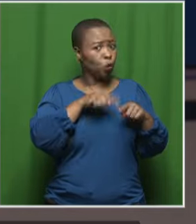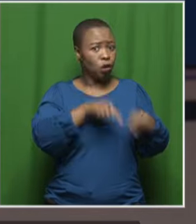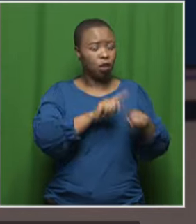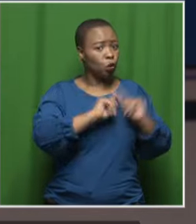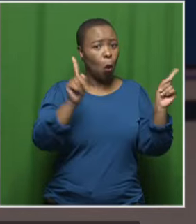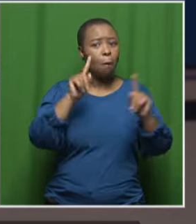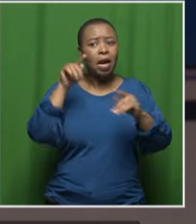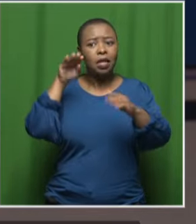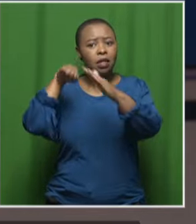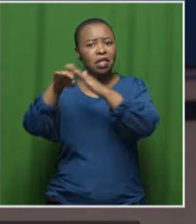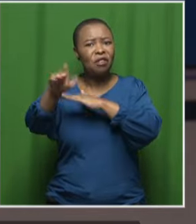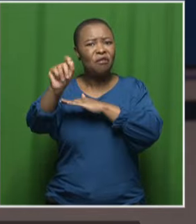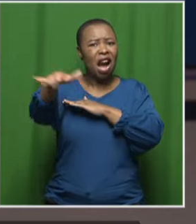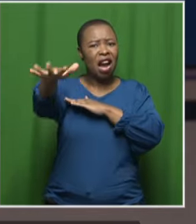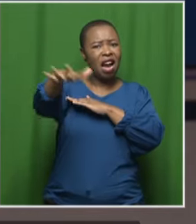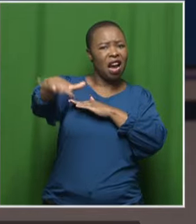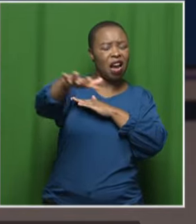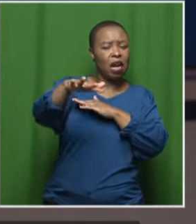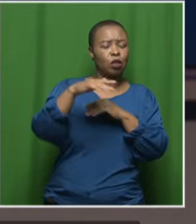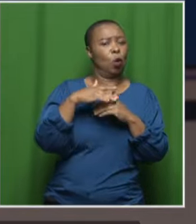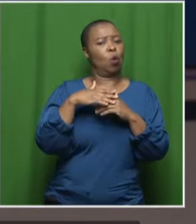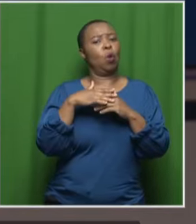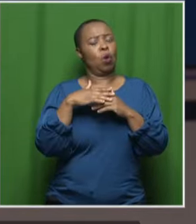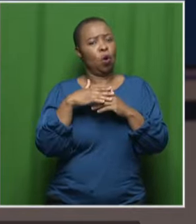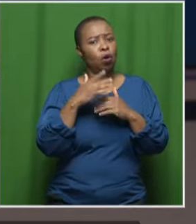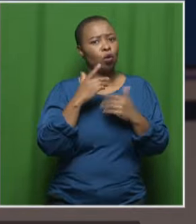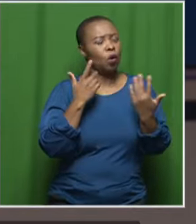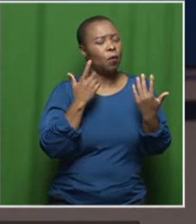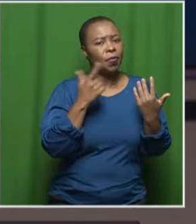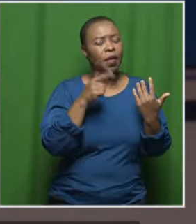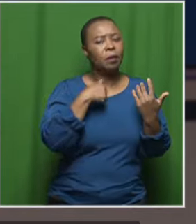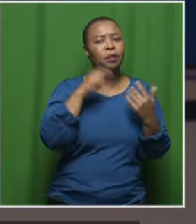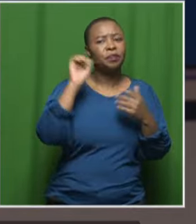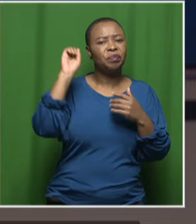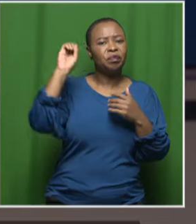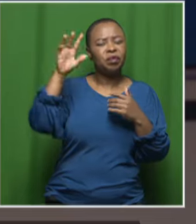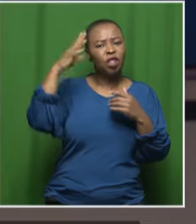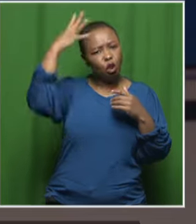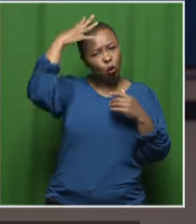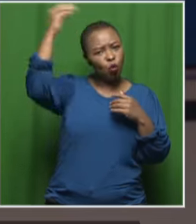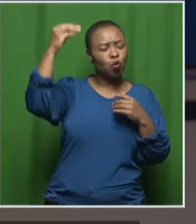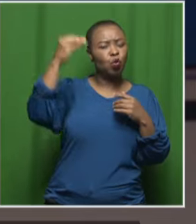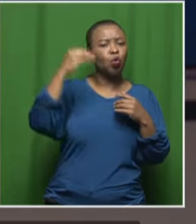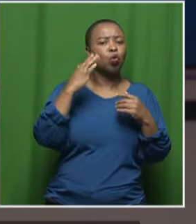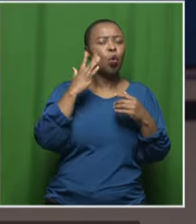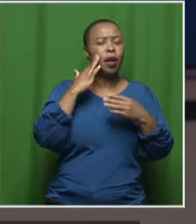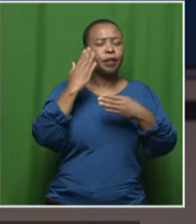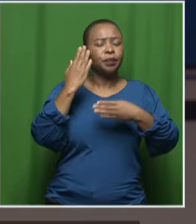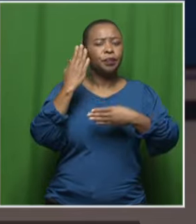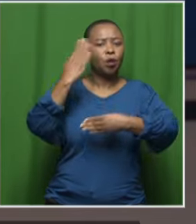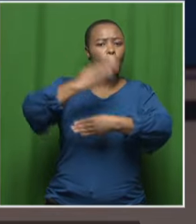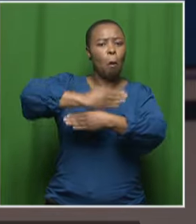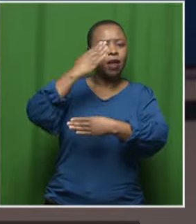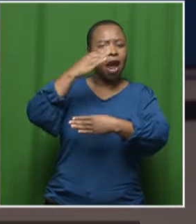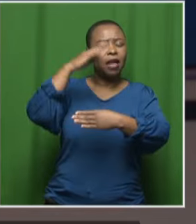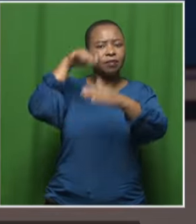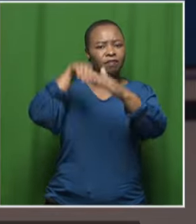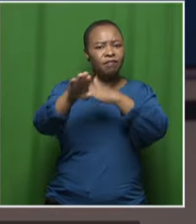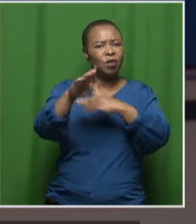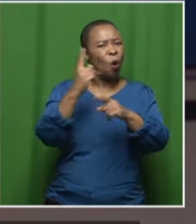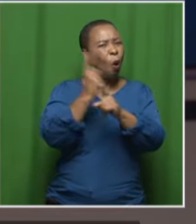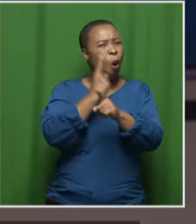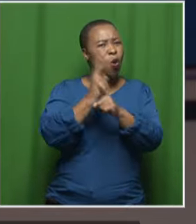Lesotho, you know, my parents used to want us to escape Bantu education. When we crossed the borders, they were always